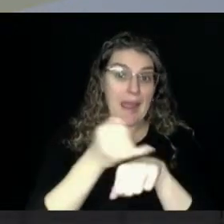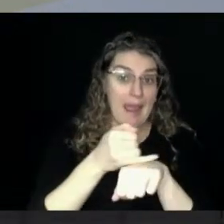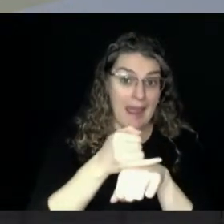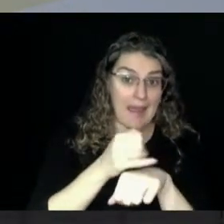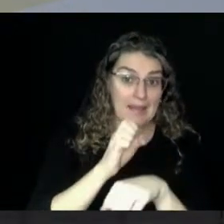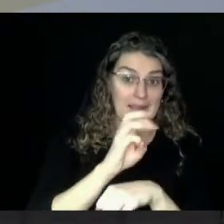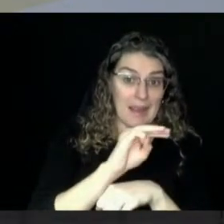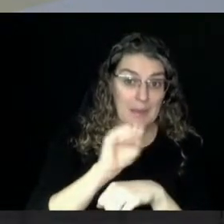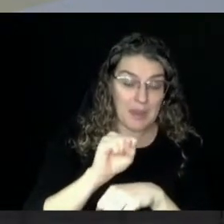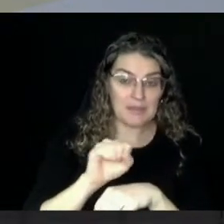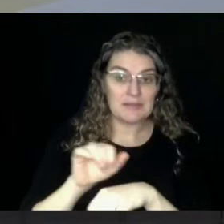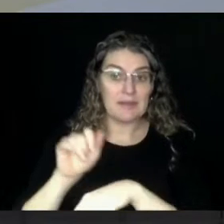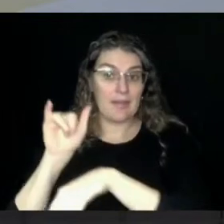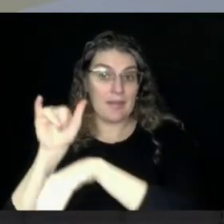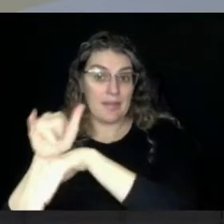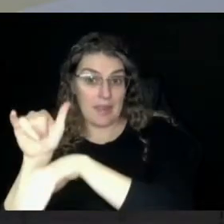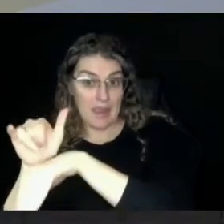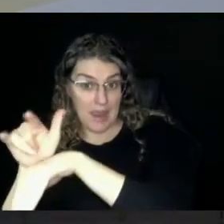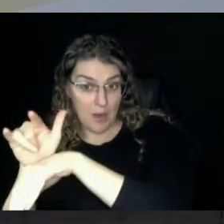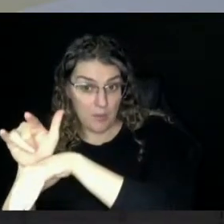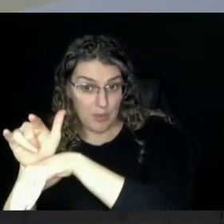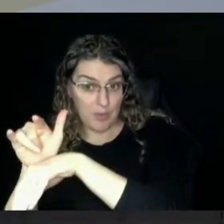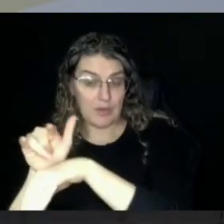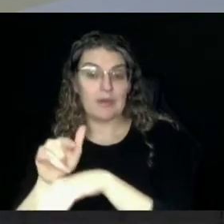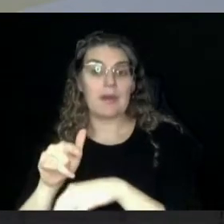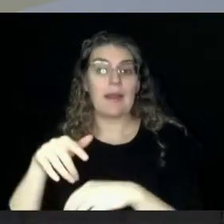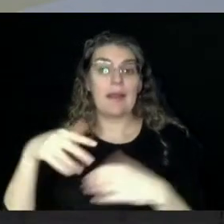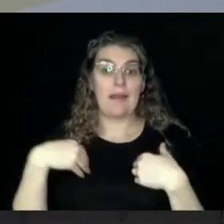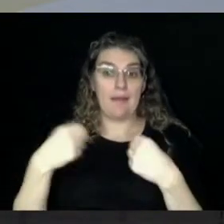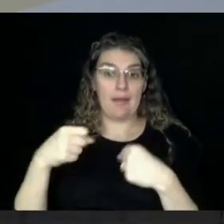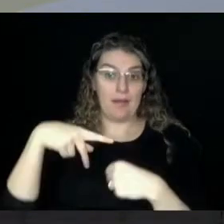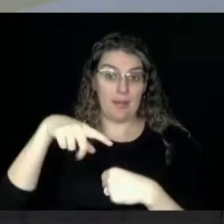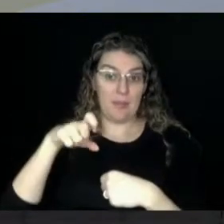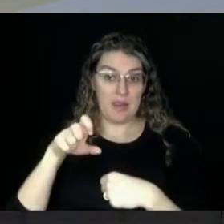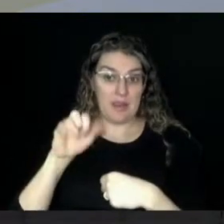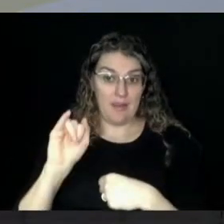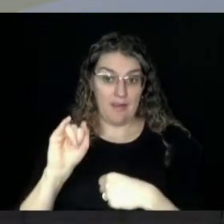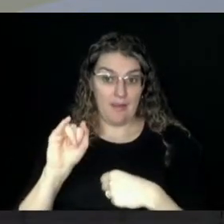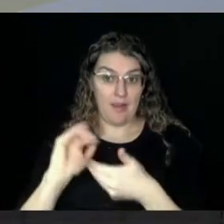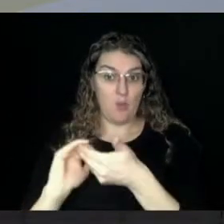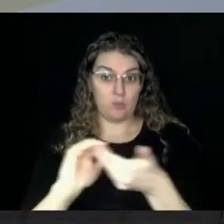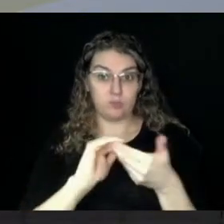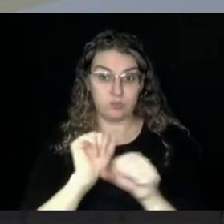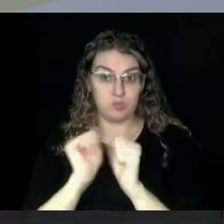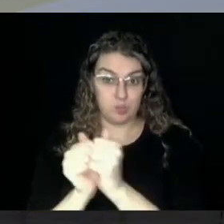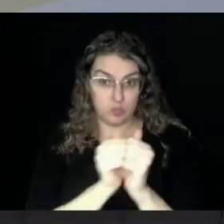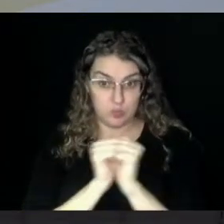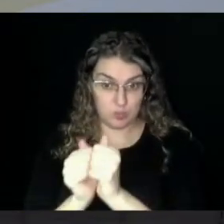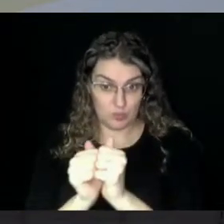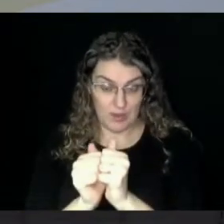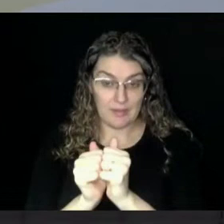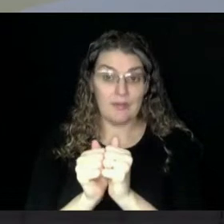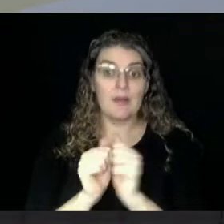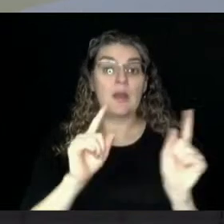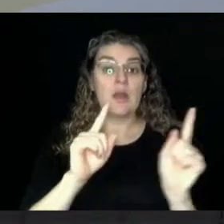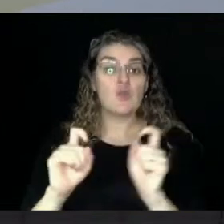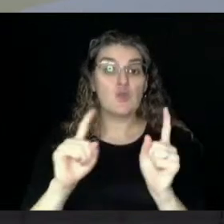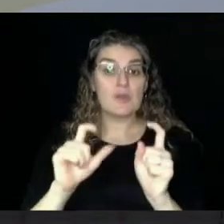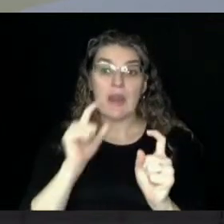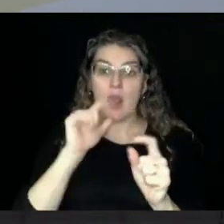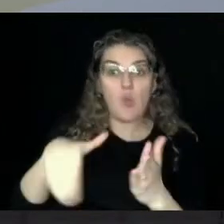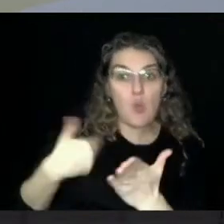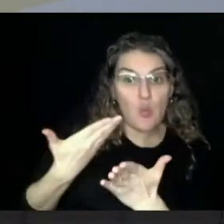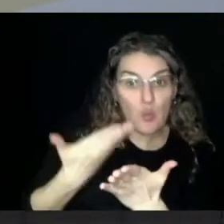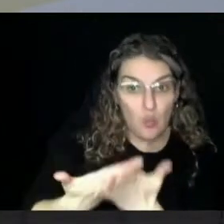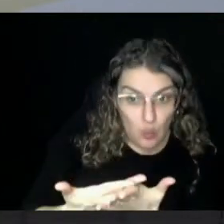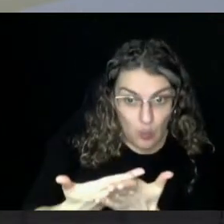Charlottetown Airport Authority, working also with Health PI, to offer testing for everyone who is arriving at